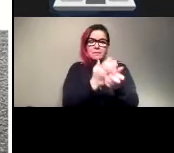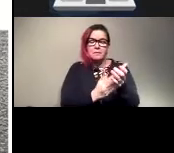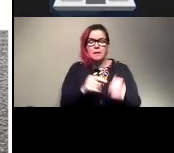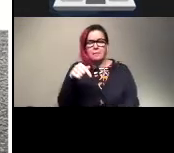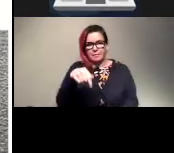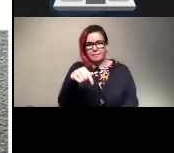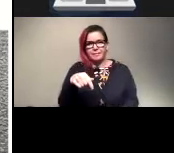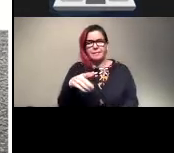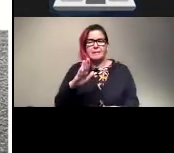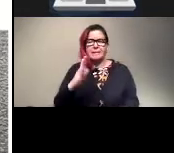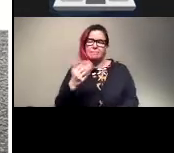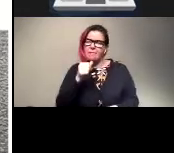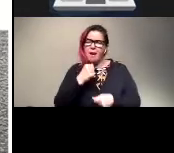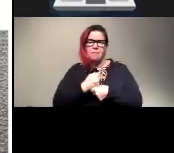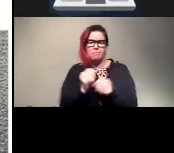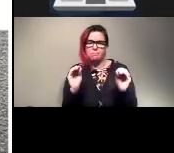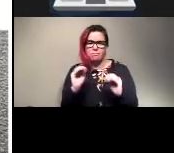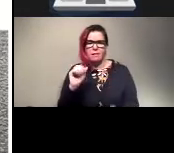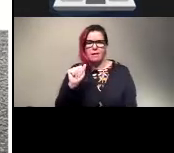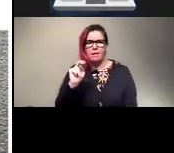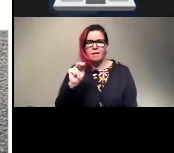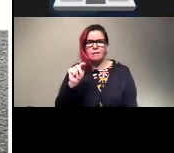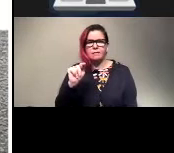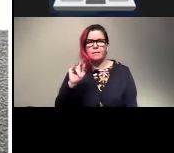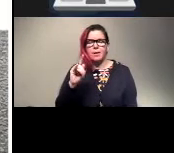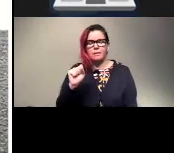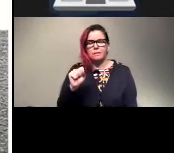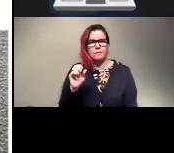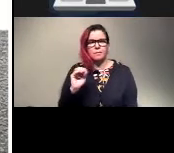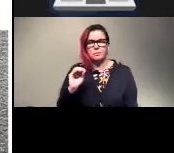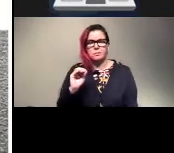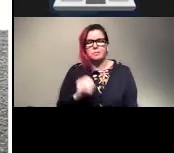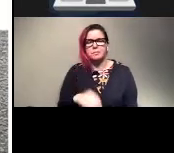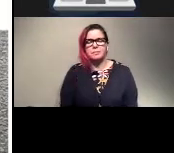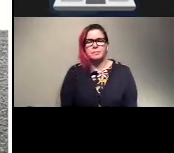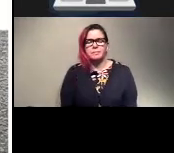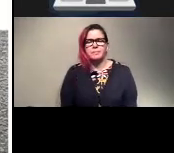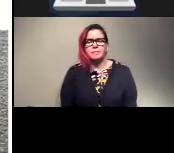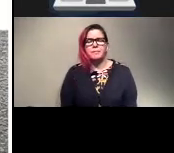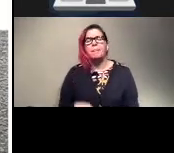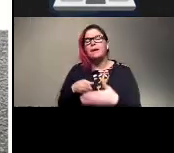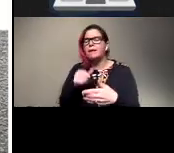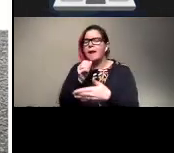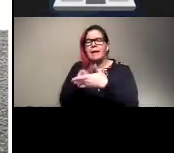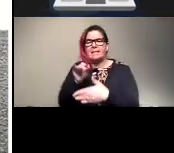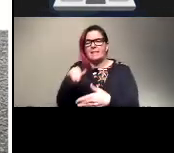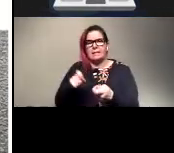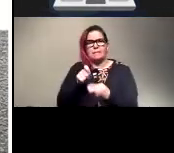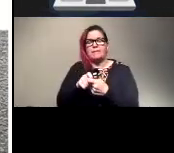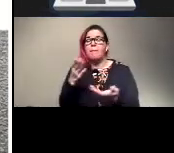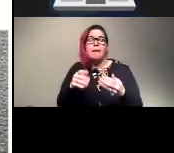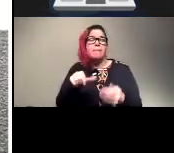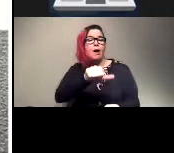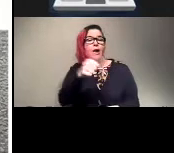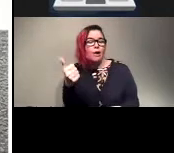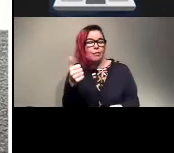doesn't seem to be producing any antibiotic that's active against this tester strain. It might be producing an antibiotic that another microbe is sensitive to,